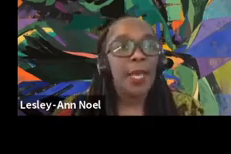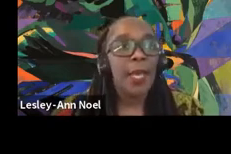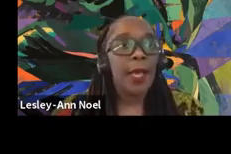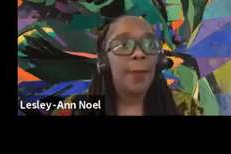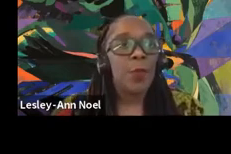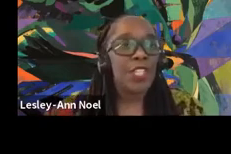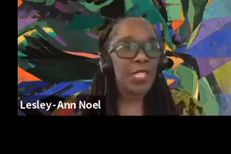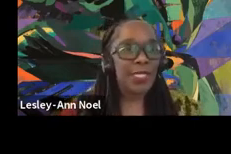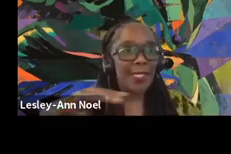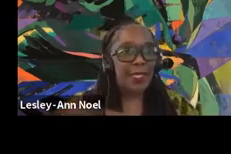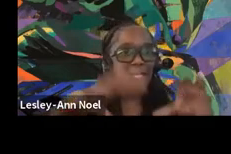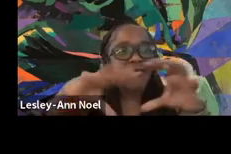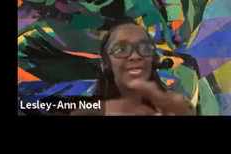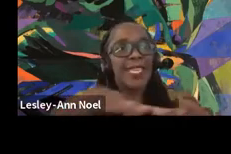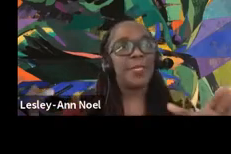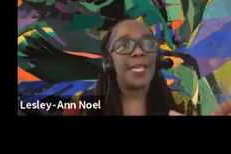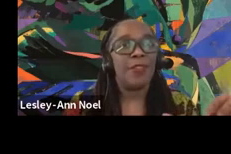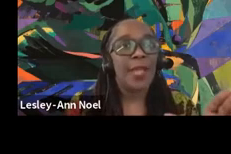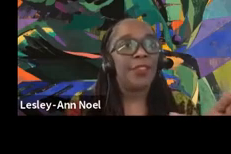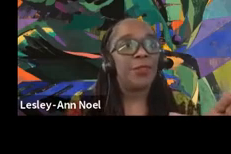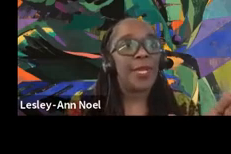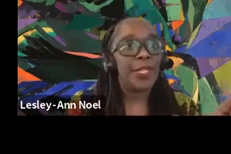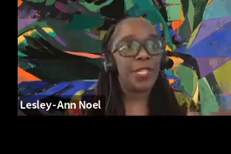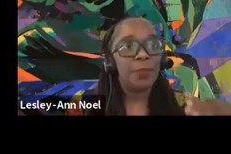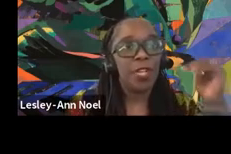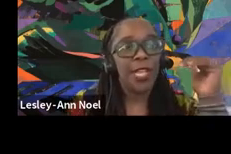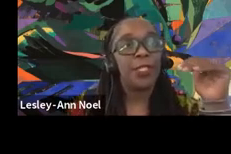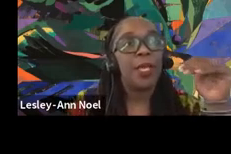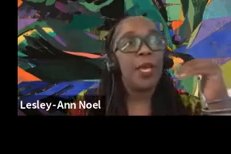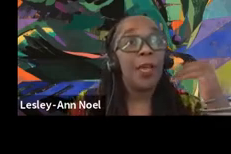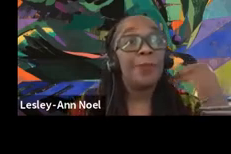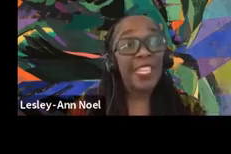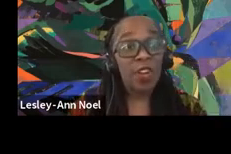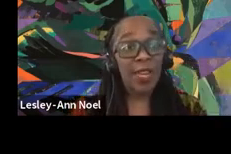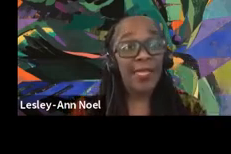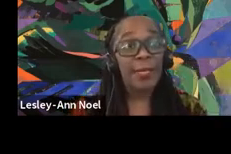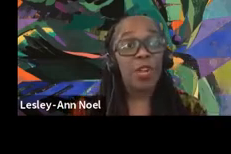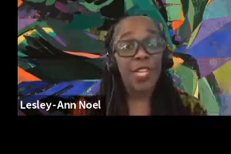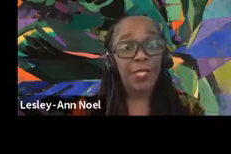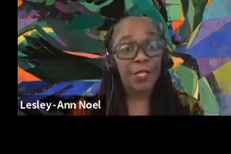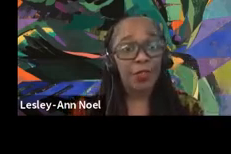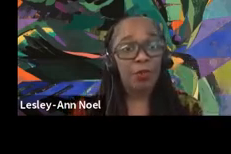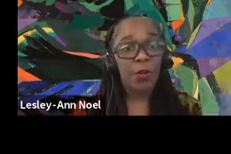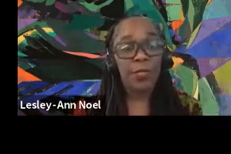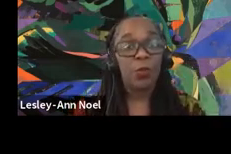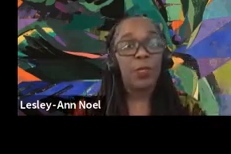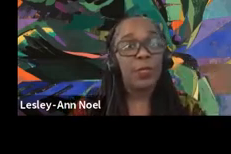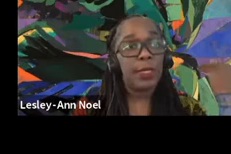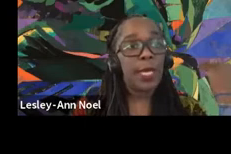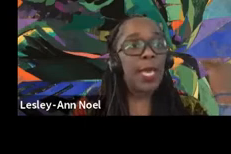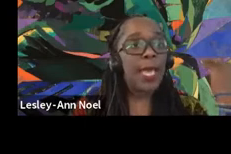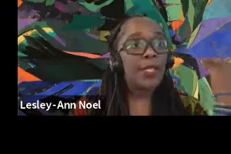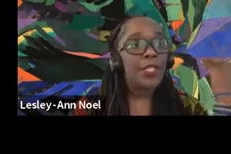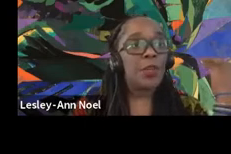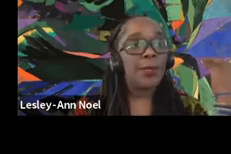projects where she looks at the themes that ran through indigenous projects, decolonizing projects throughout the